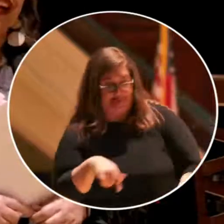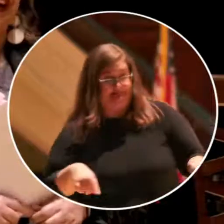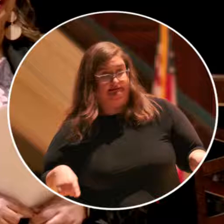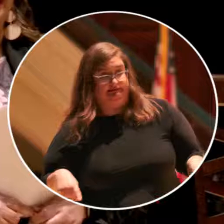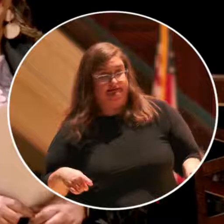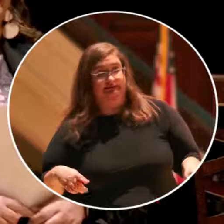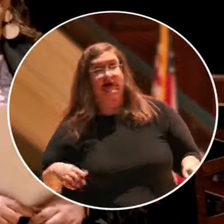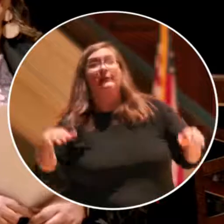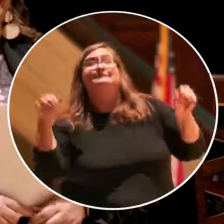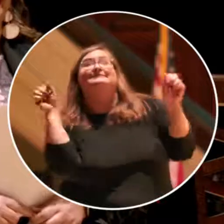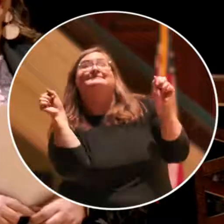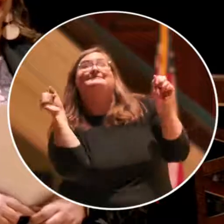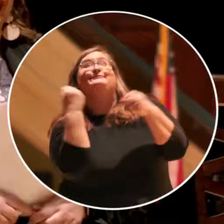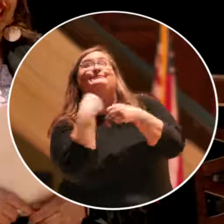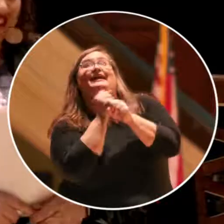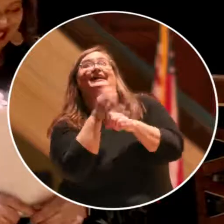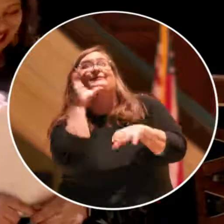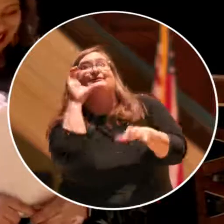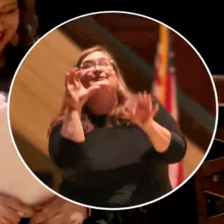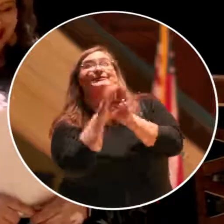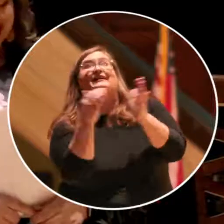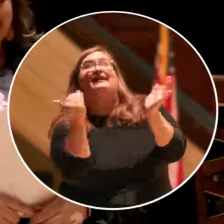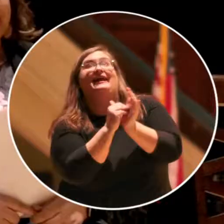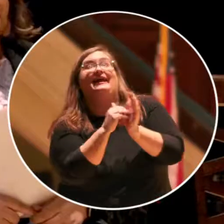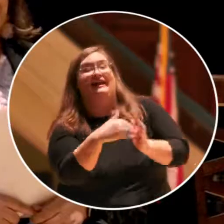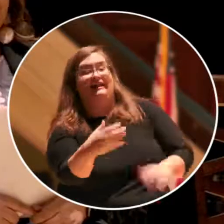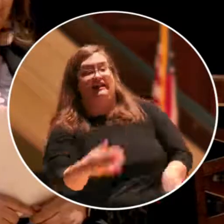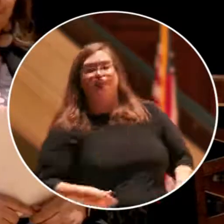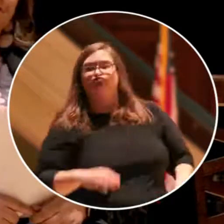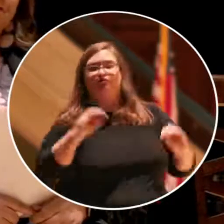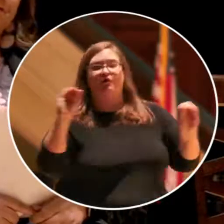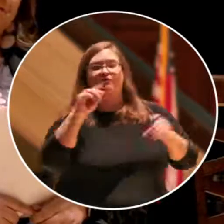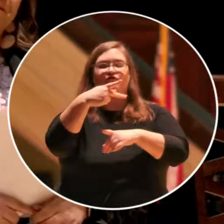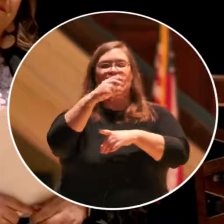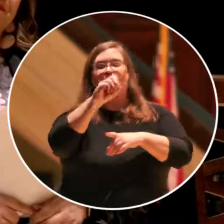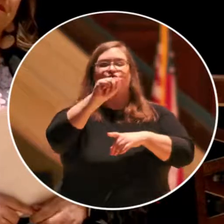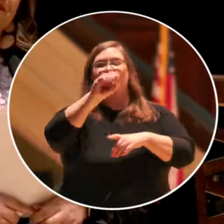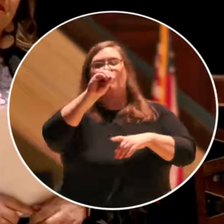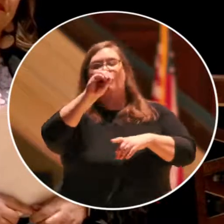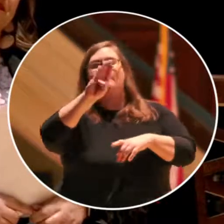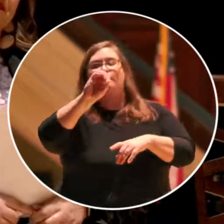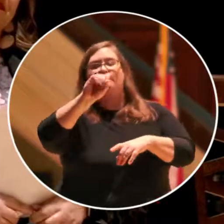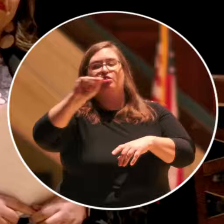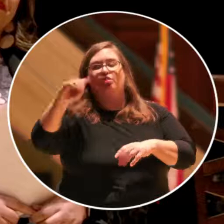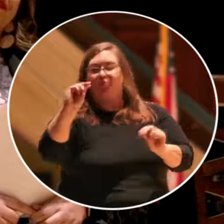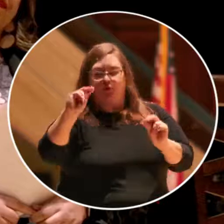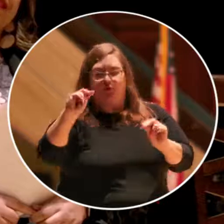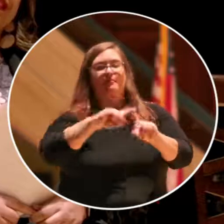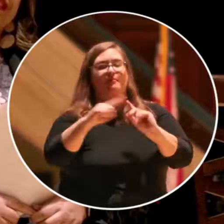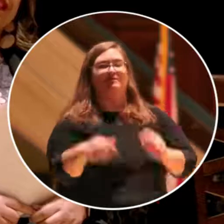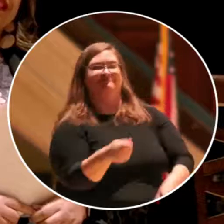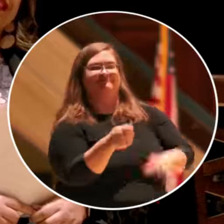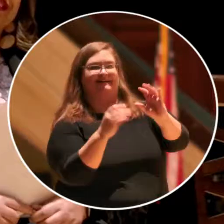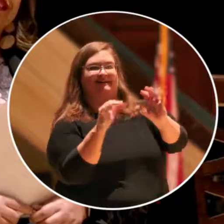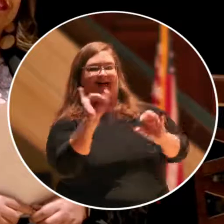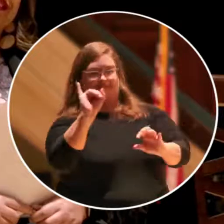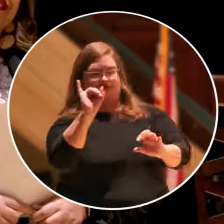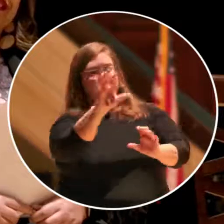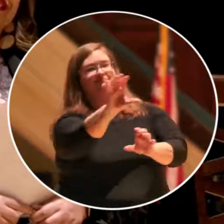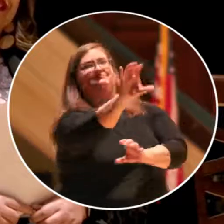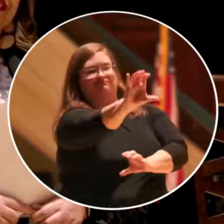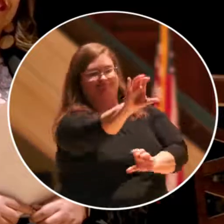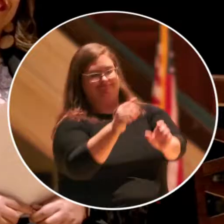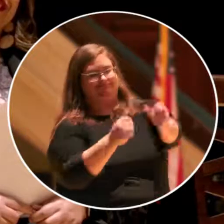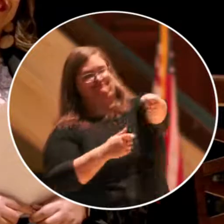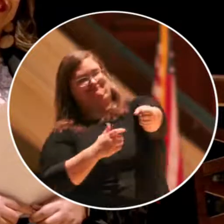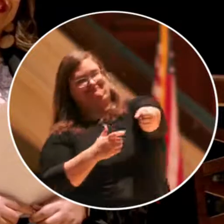Christmas day, and instead of a photo booth, we had my iPhone, and I took a selfie after much grumbling from